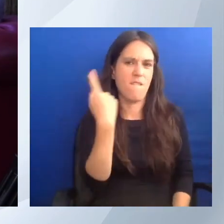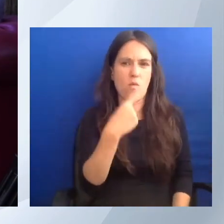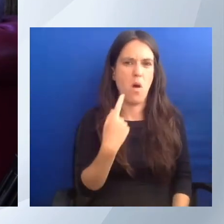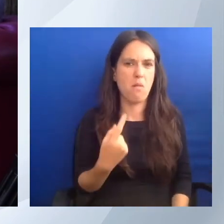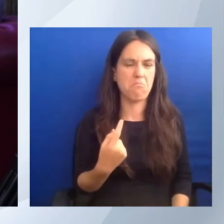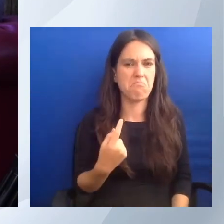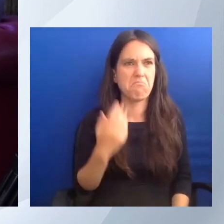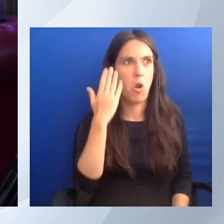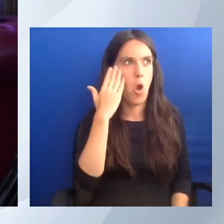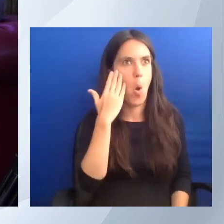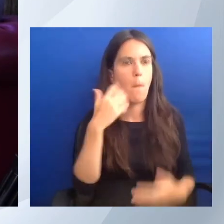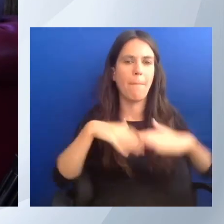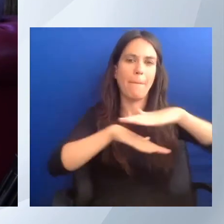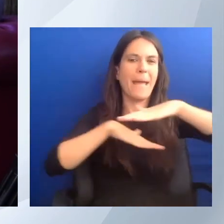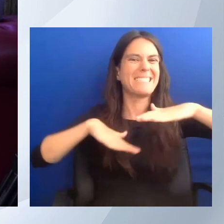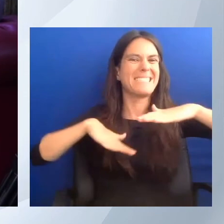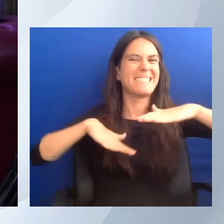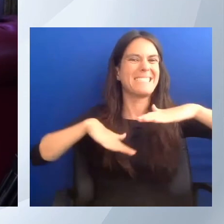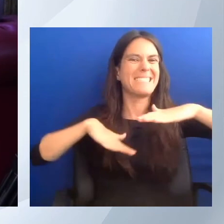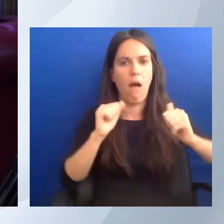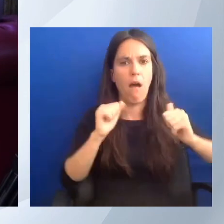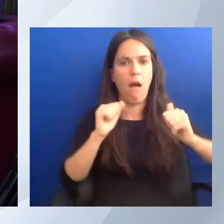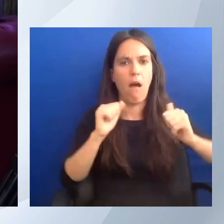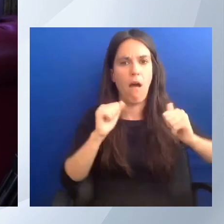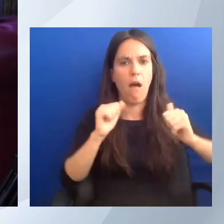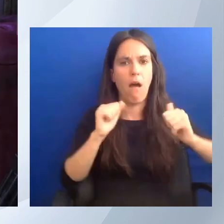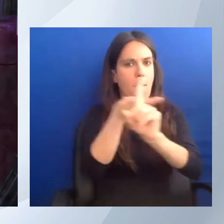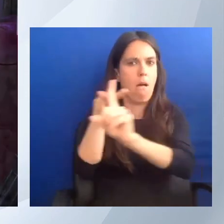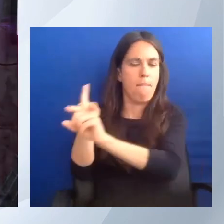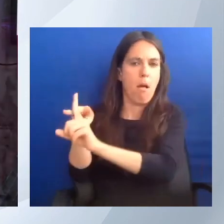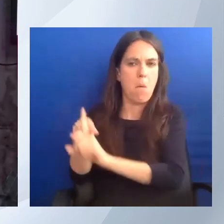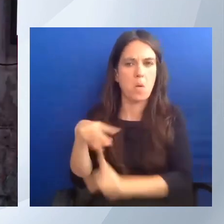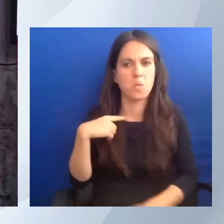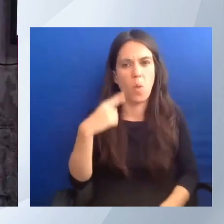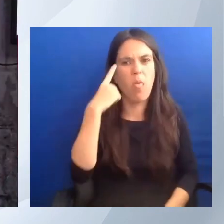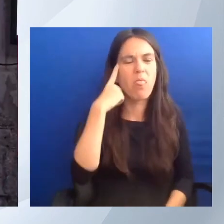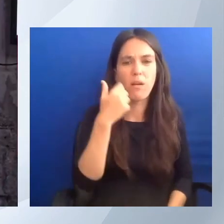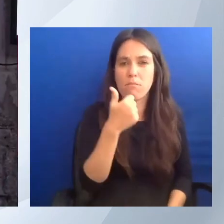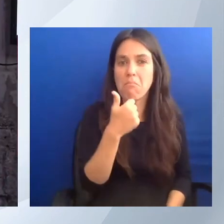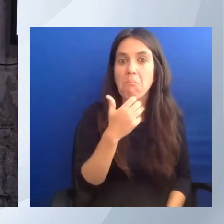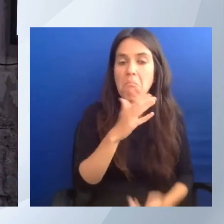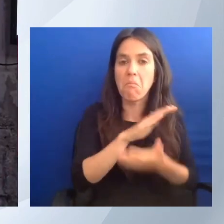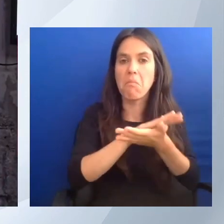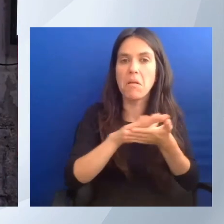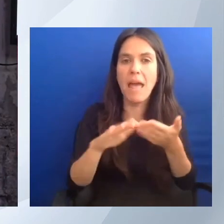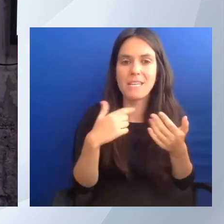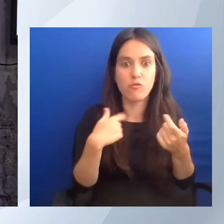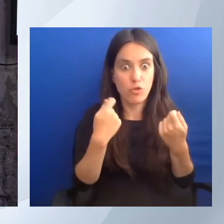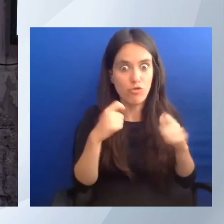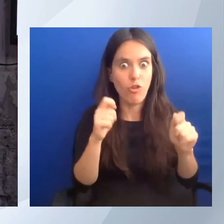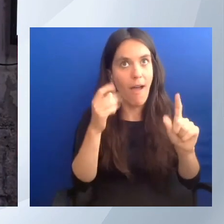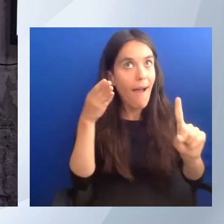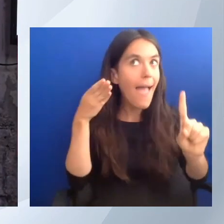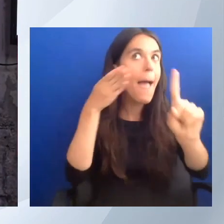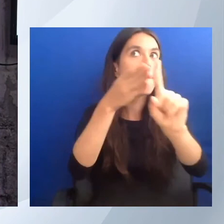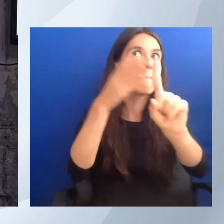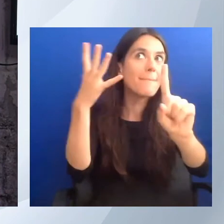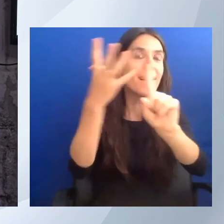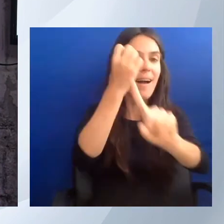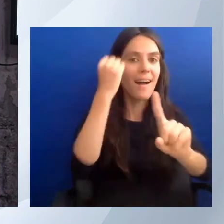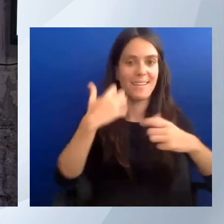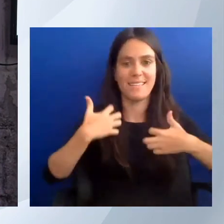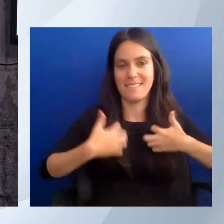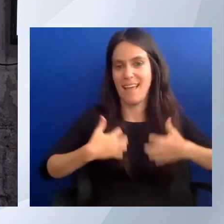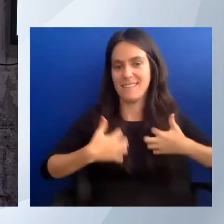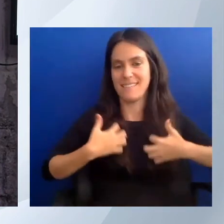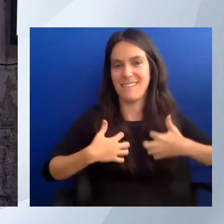apply. So I can talk with pretty much anyone about what I'm trying to achieve with my static site, and you can get